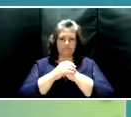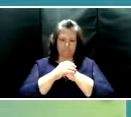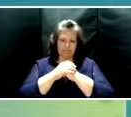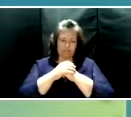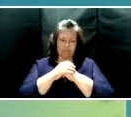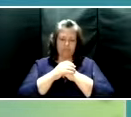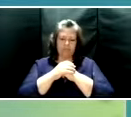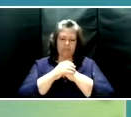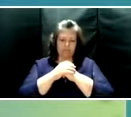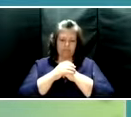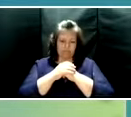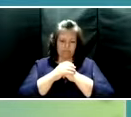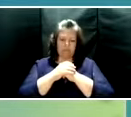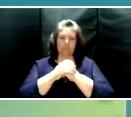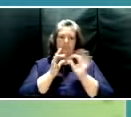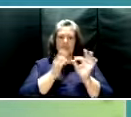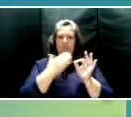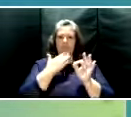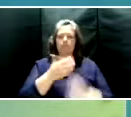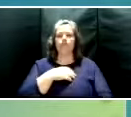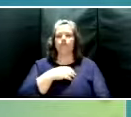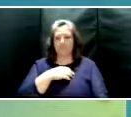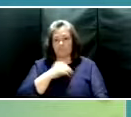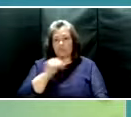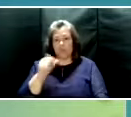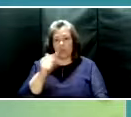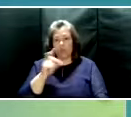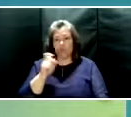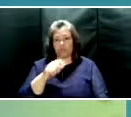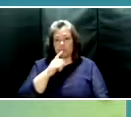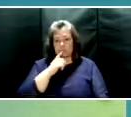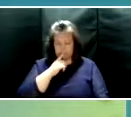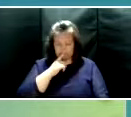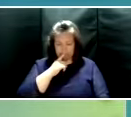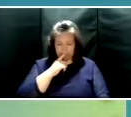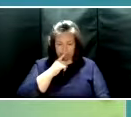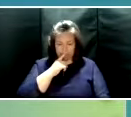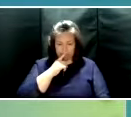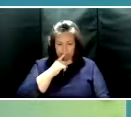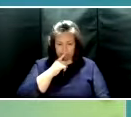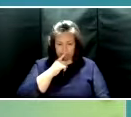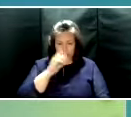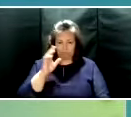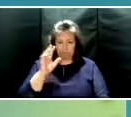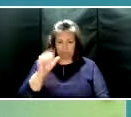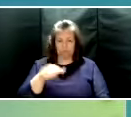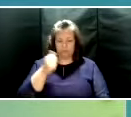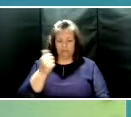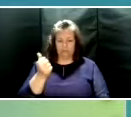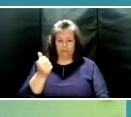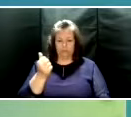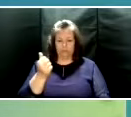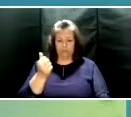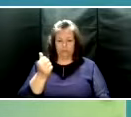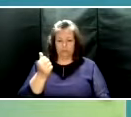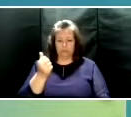life. Good, thank you. And another one of our questions, Allyson, and thank you for your comments. Another one of our questions